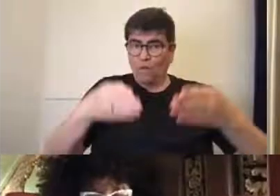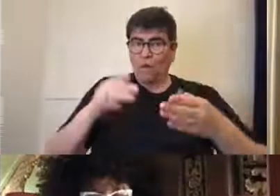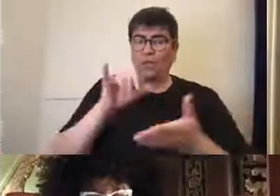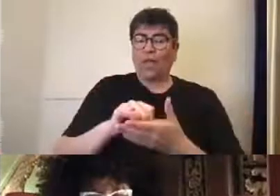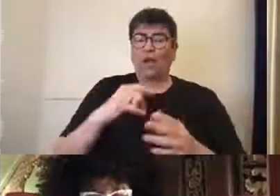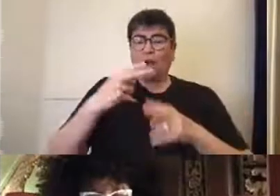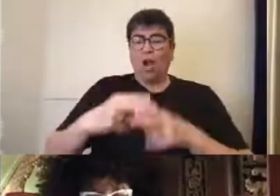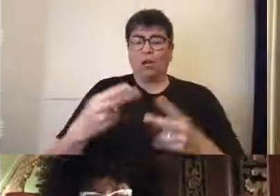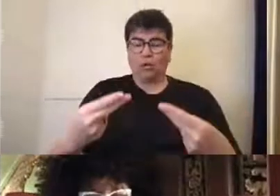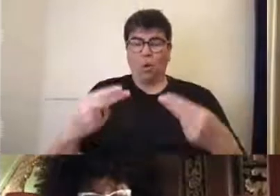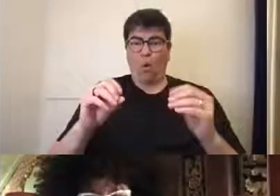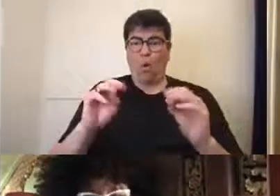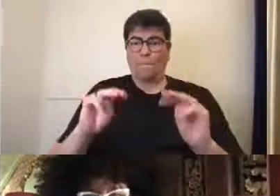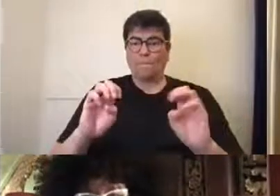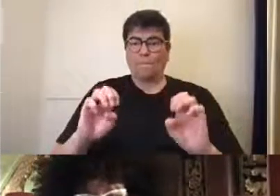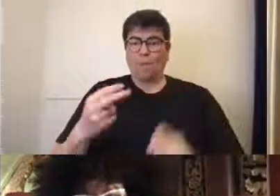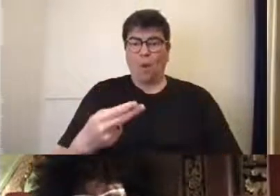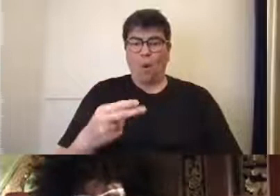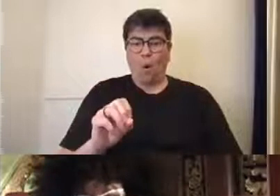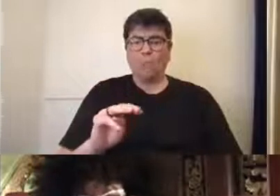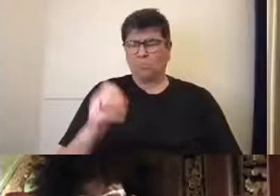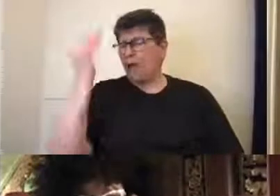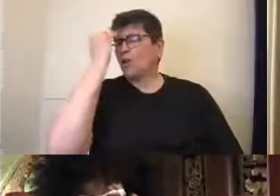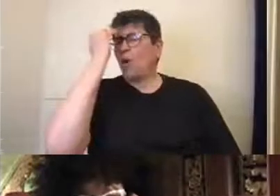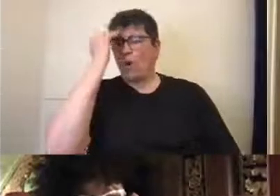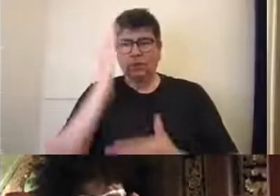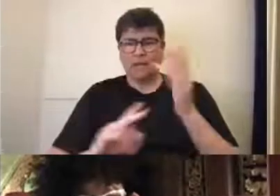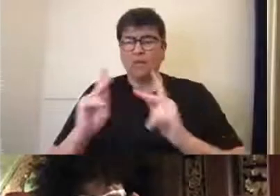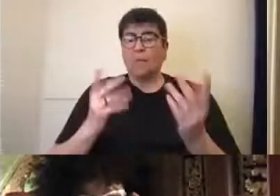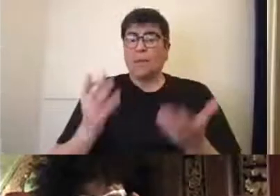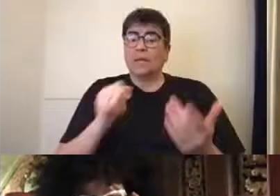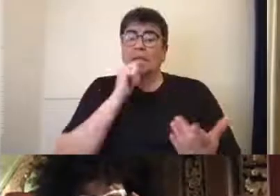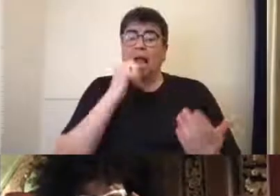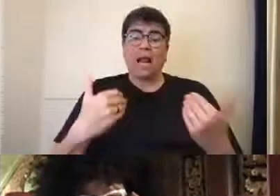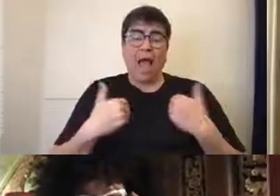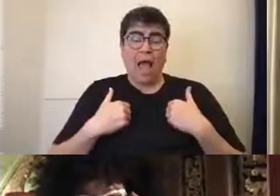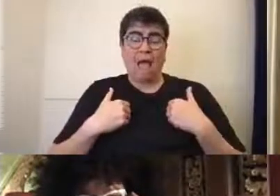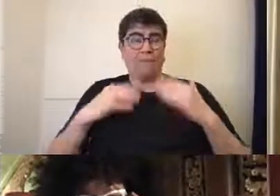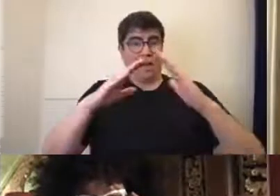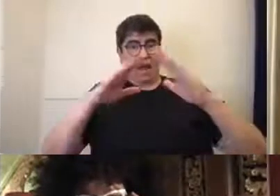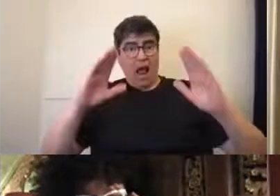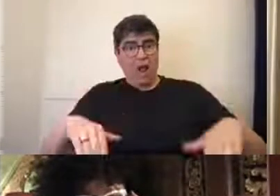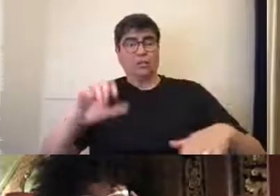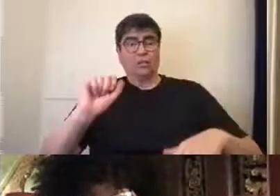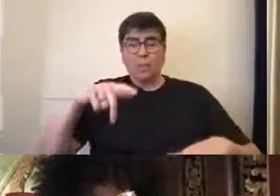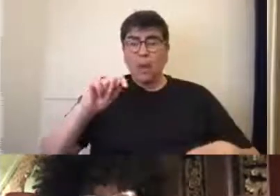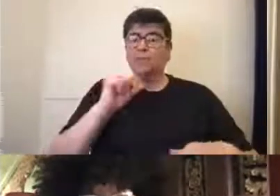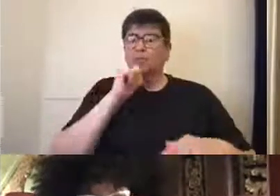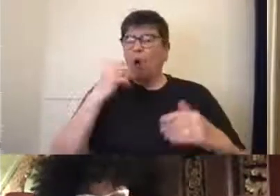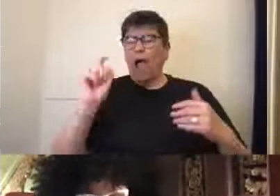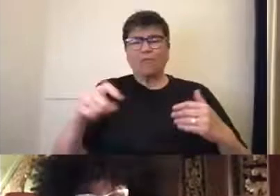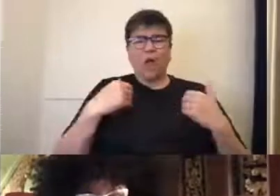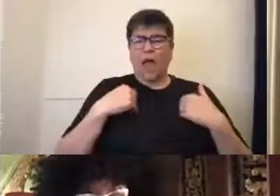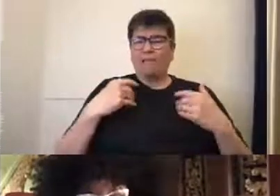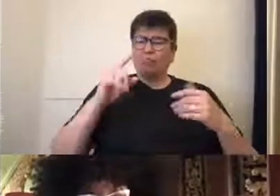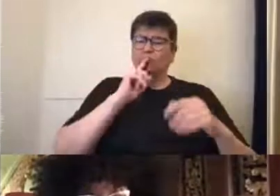call home, right? And I'm wholly aware that some folks in here might not have physical homes of them. And you do not have to have a physical home